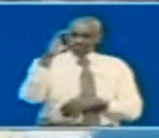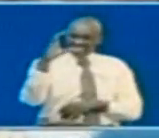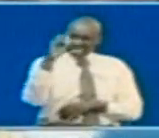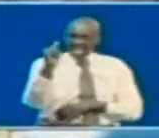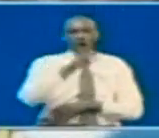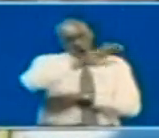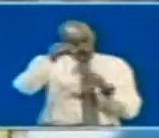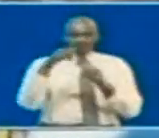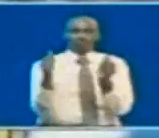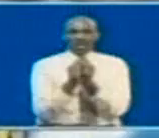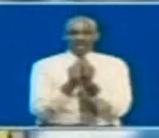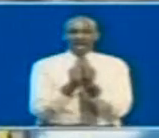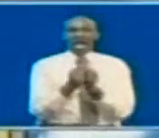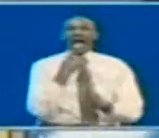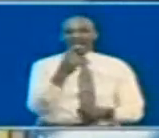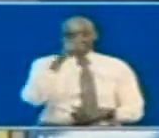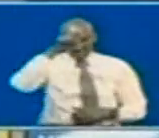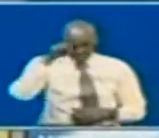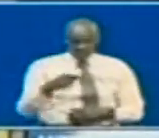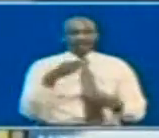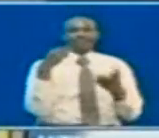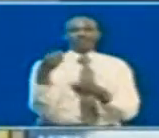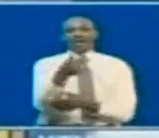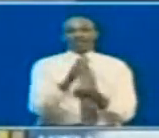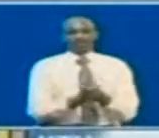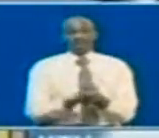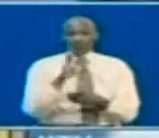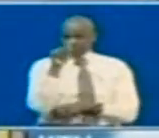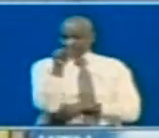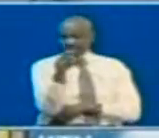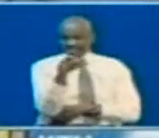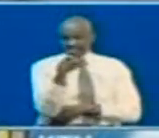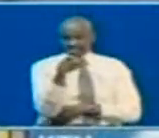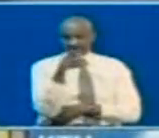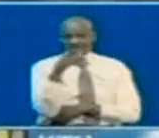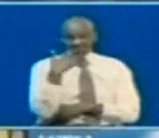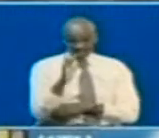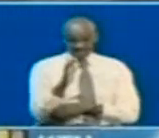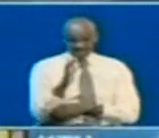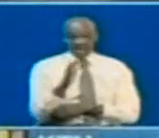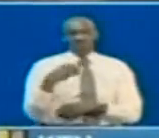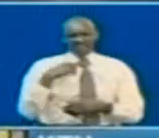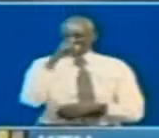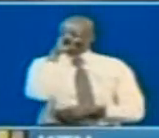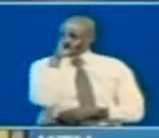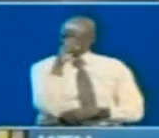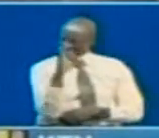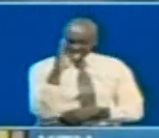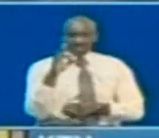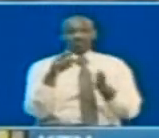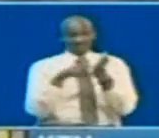collectively 100,000 shillings fine. Having said that, some serious